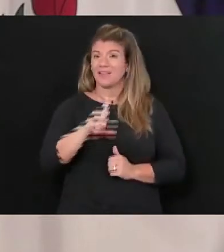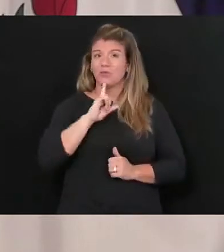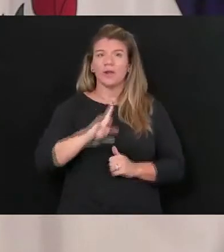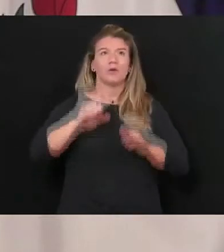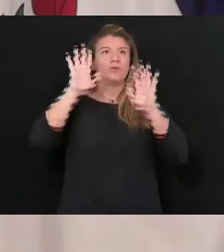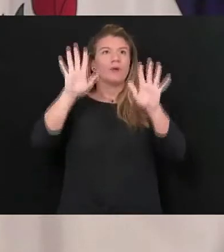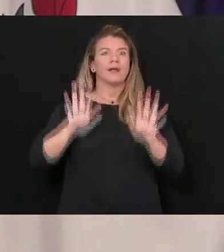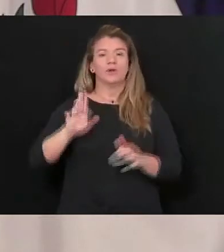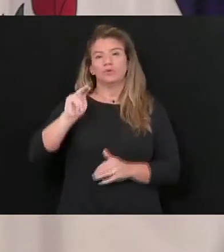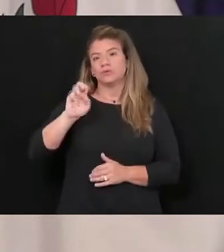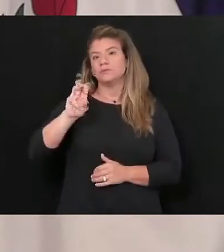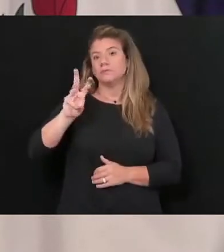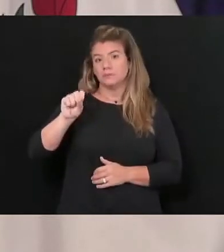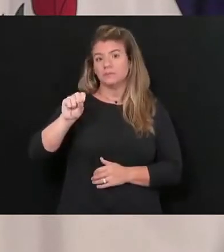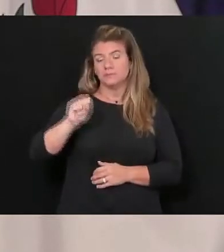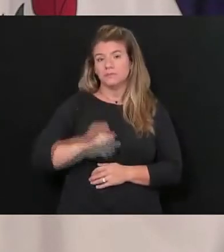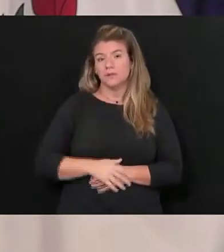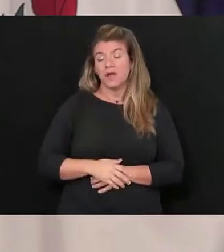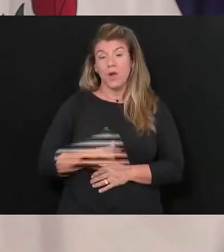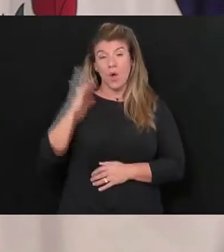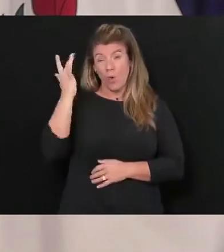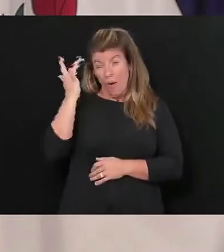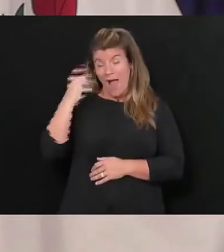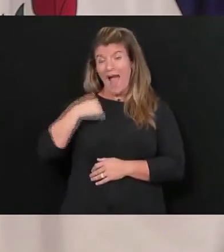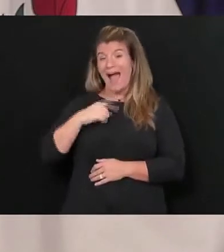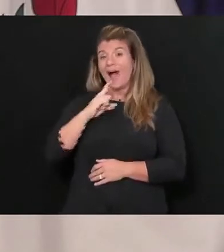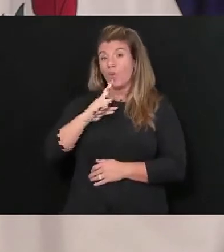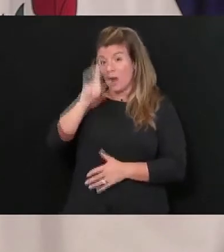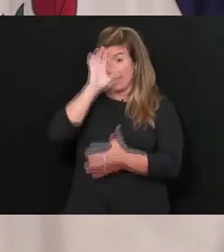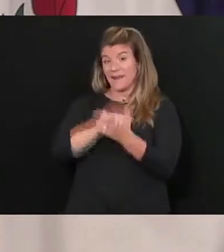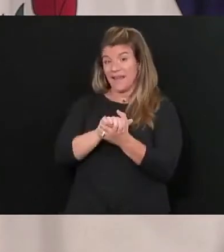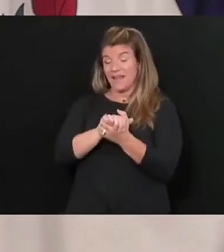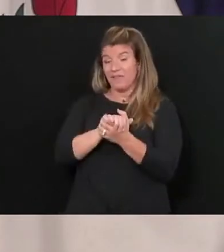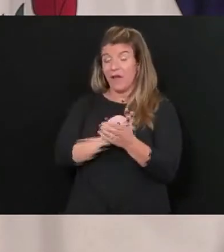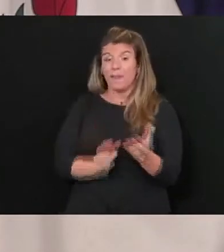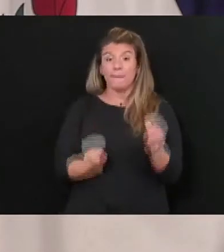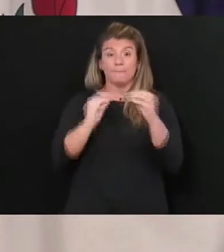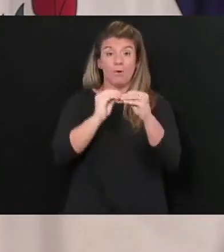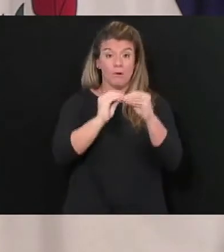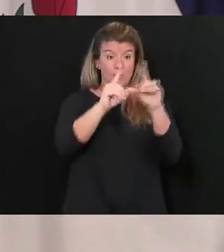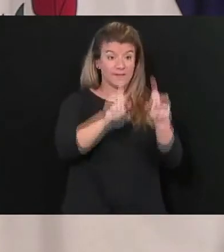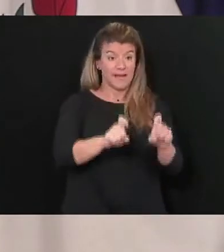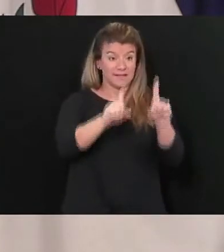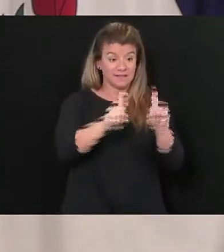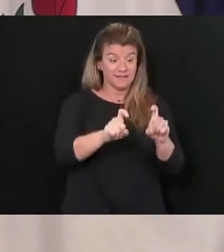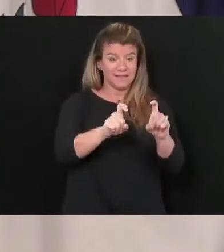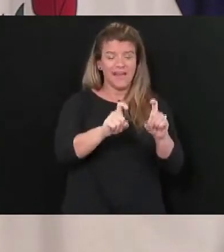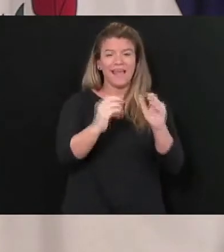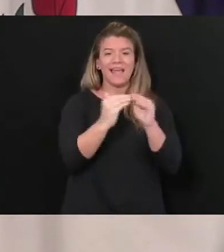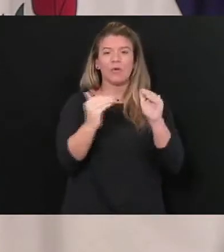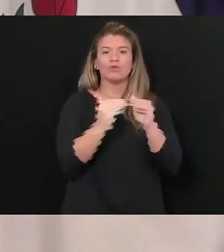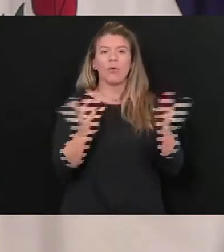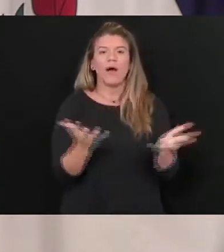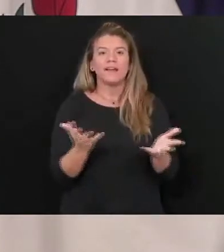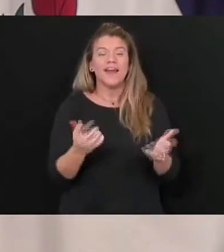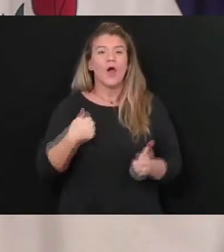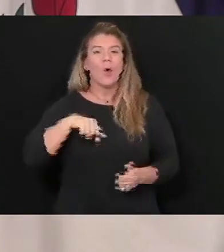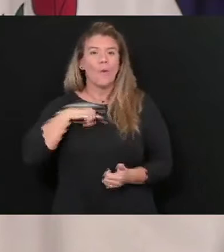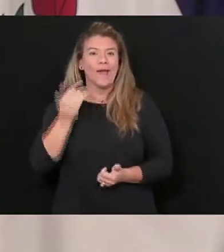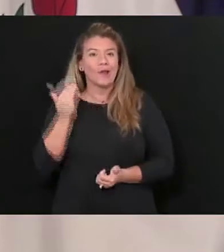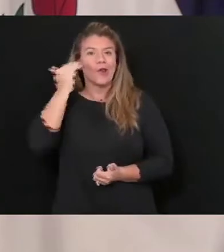to me, because I truly believe the more we test, the more we'll learn. We